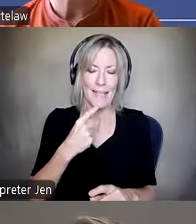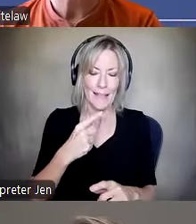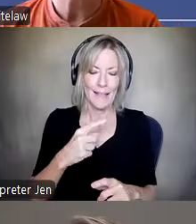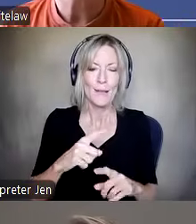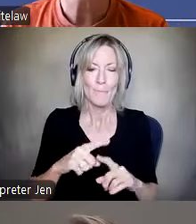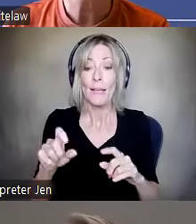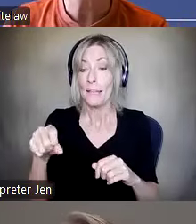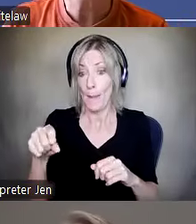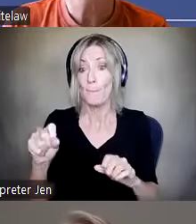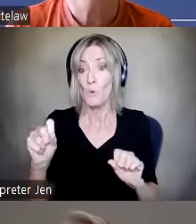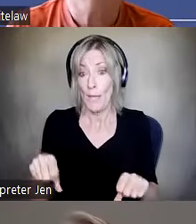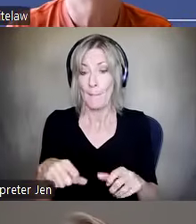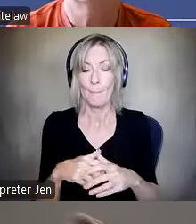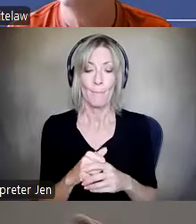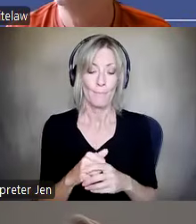that.